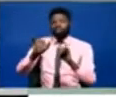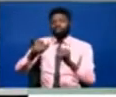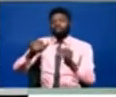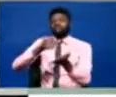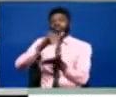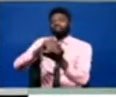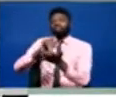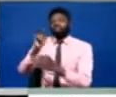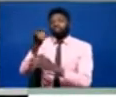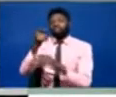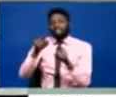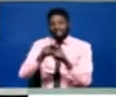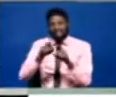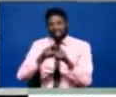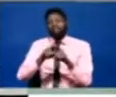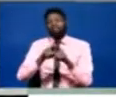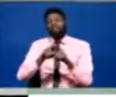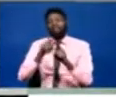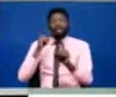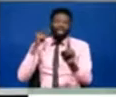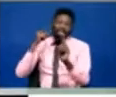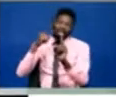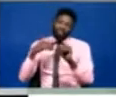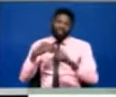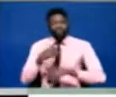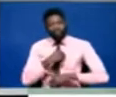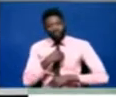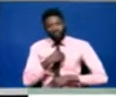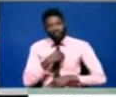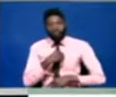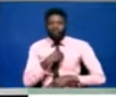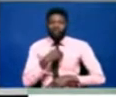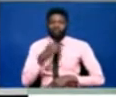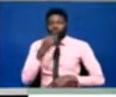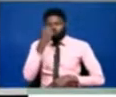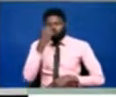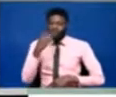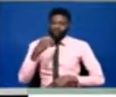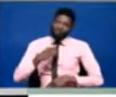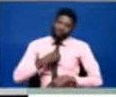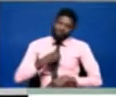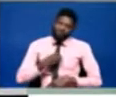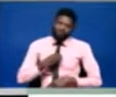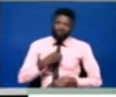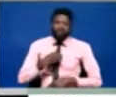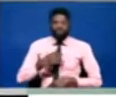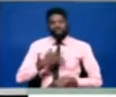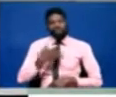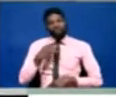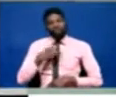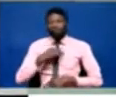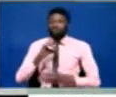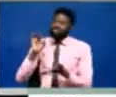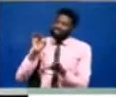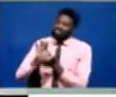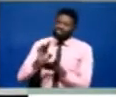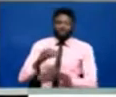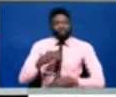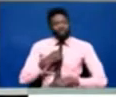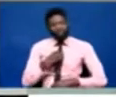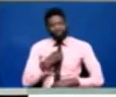looked at the sympathy vote. They were sympathetic about, you know, Ruto. They were sympathizing with this Ruto who has been thrown out of this mathematics.